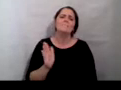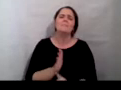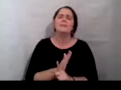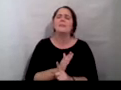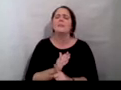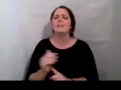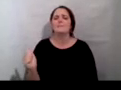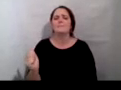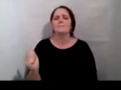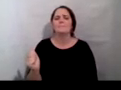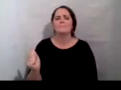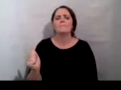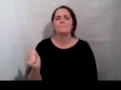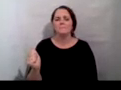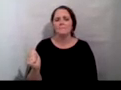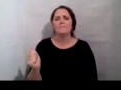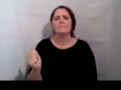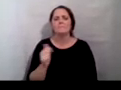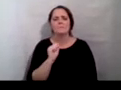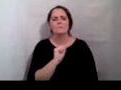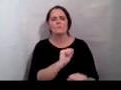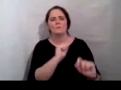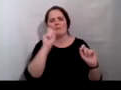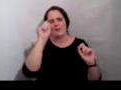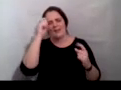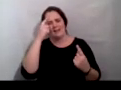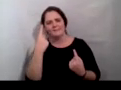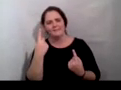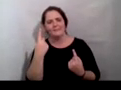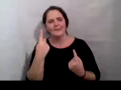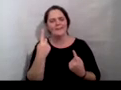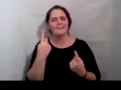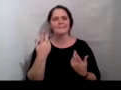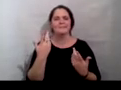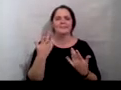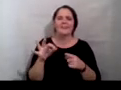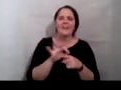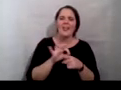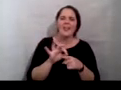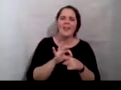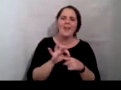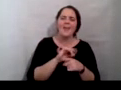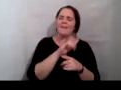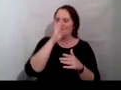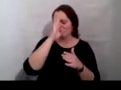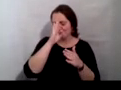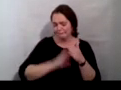in her use of colour, in her understanding of how, you know, colour in itself creates a story